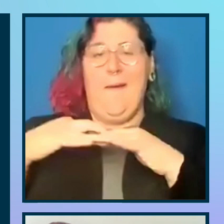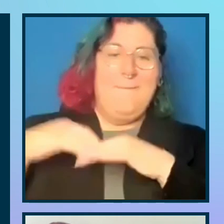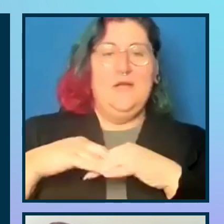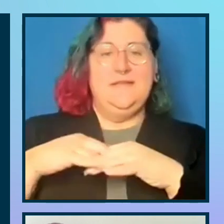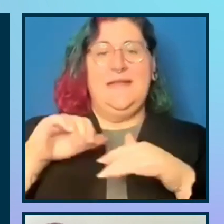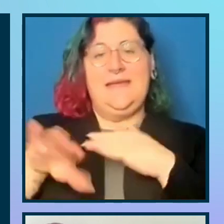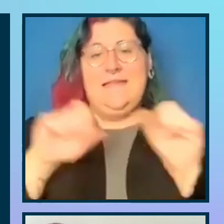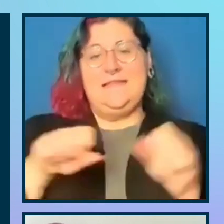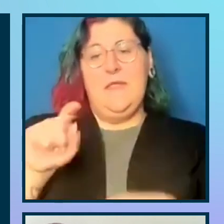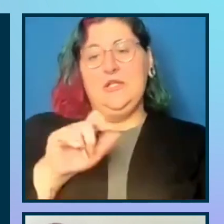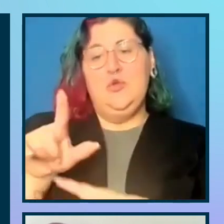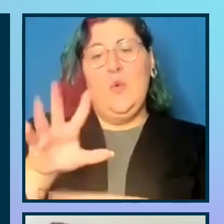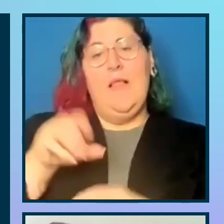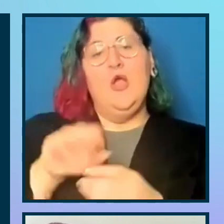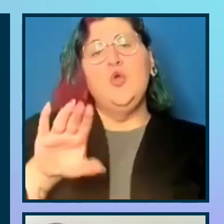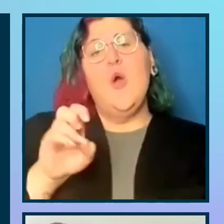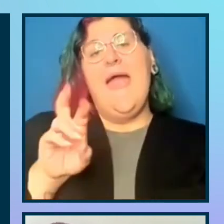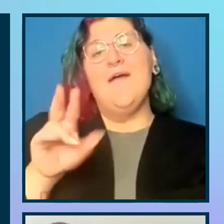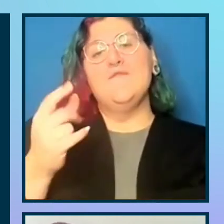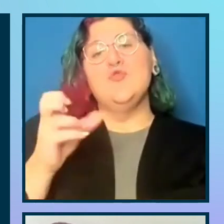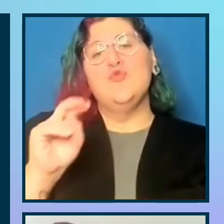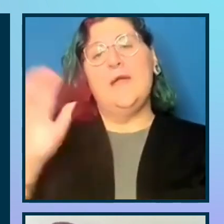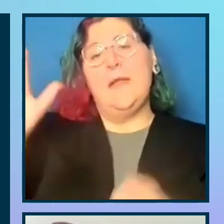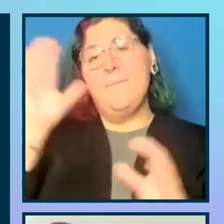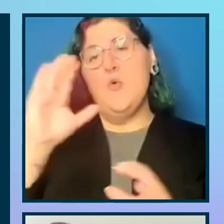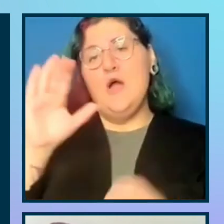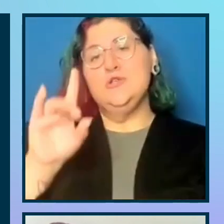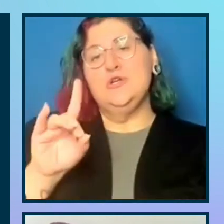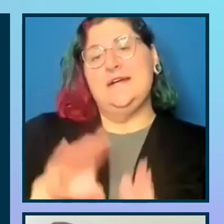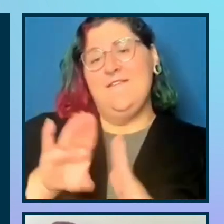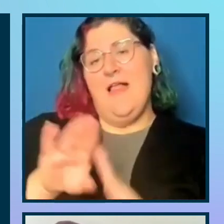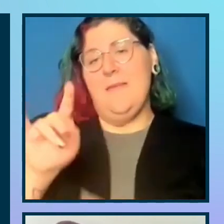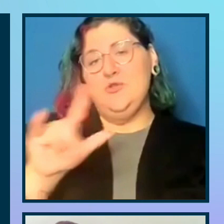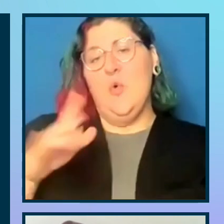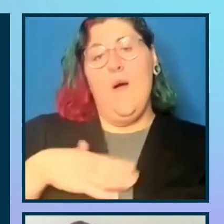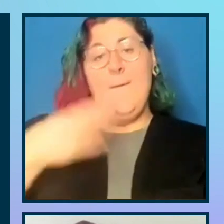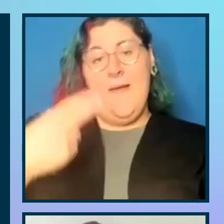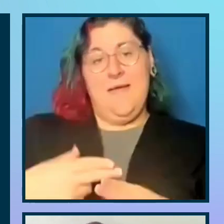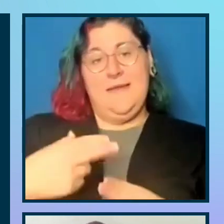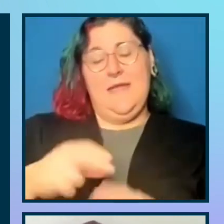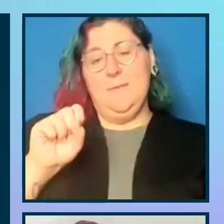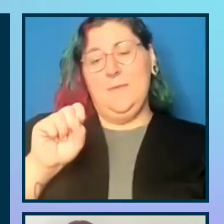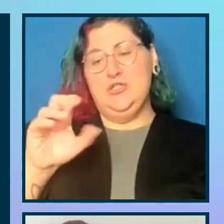browser DevTools. My name is Sean, and I work as a senior front-end web developer at Synopsys.